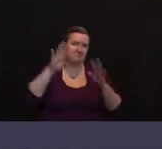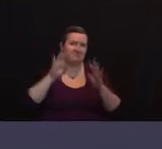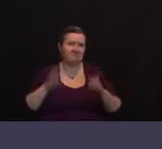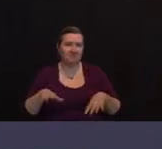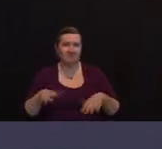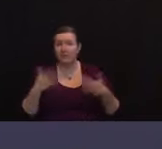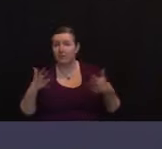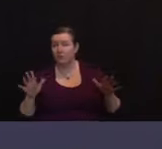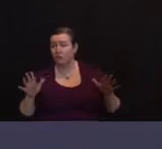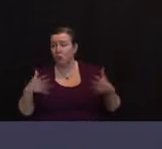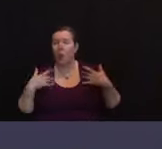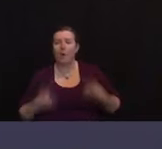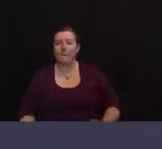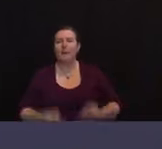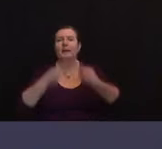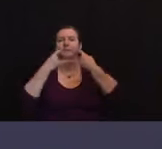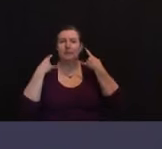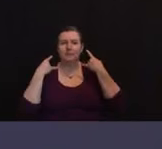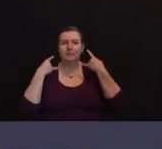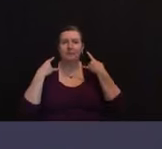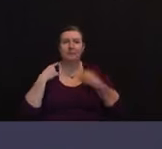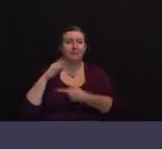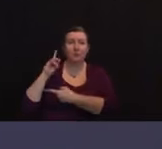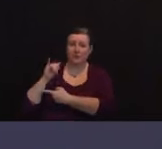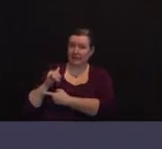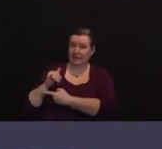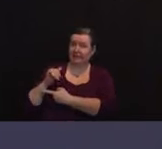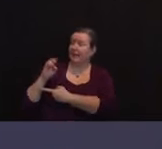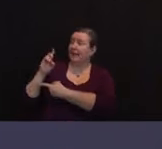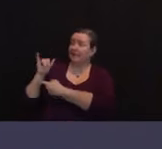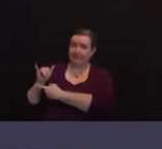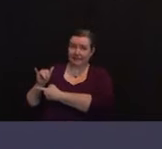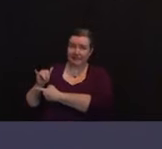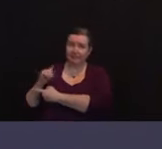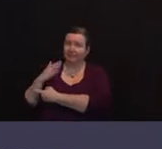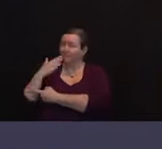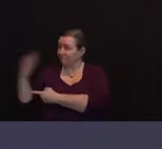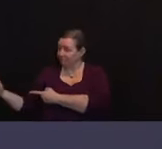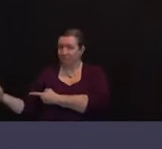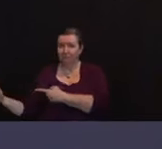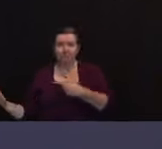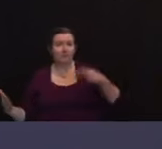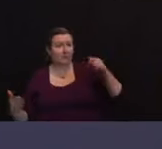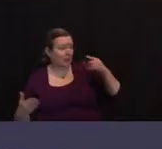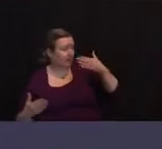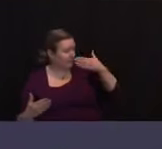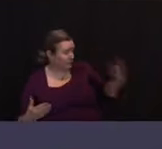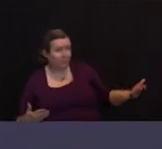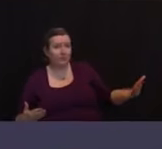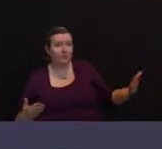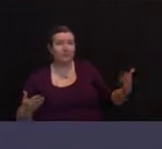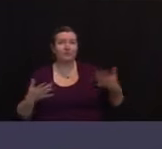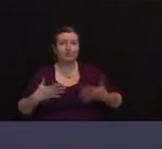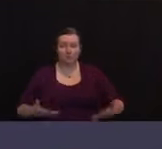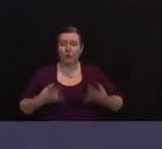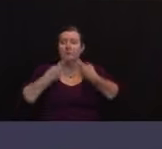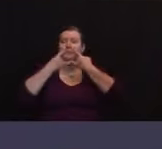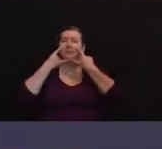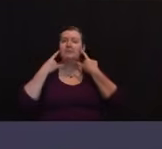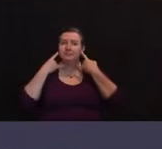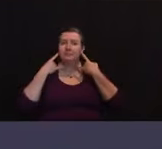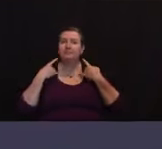Judy, Eddie, as always, thank you. I got my Damava mask, Judy, back